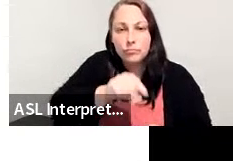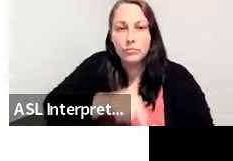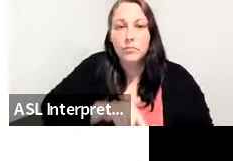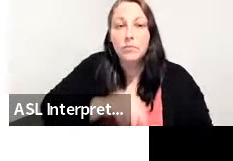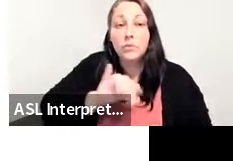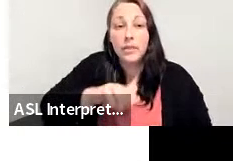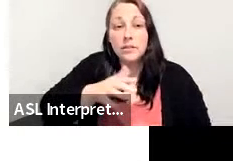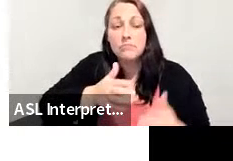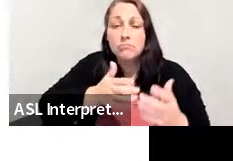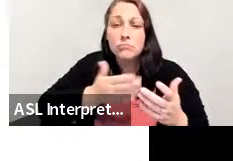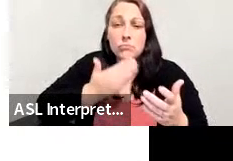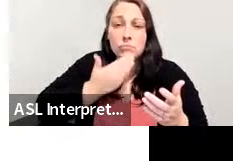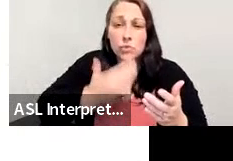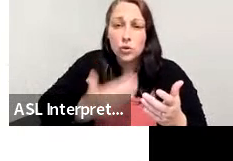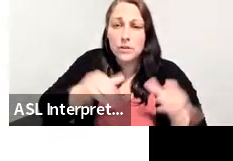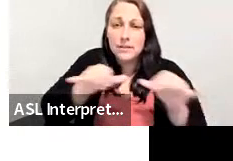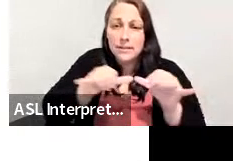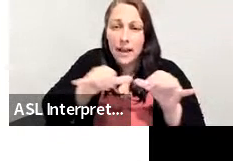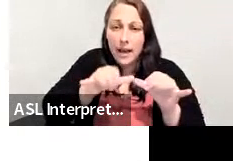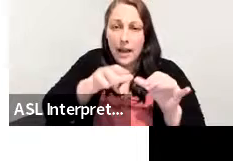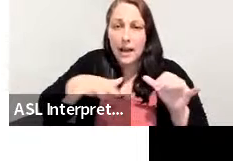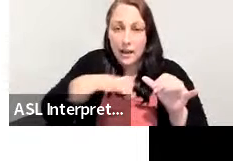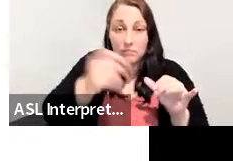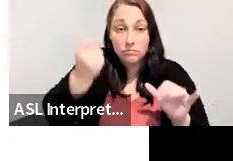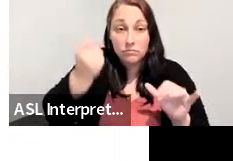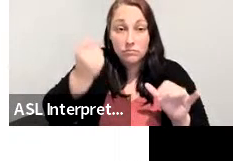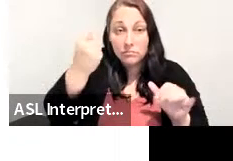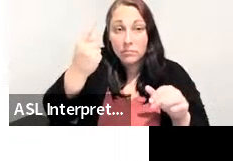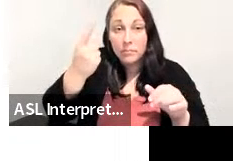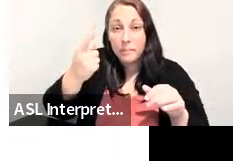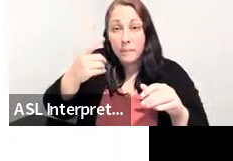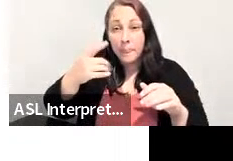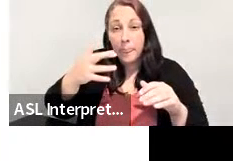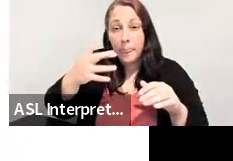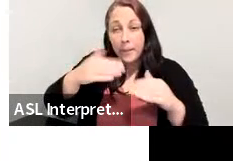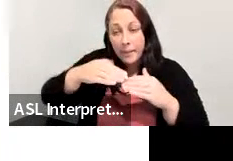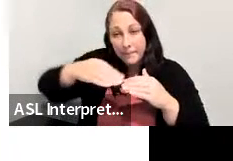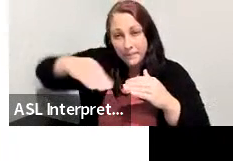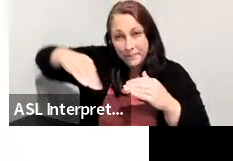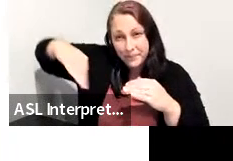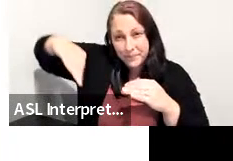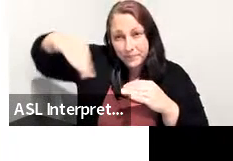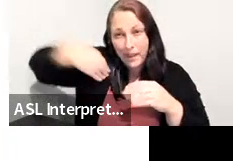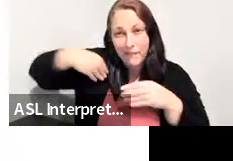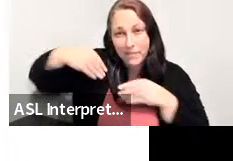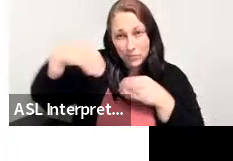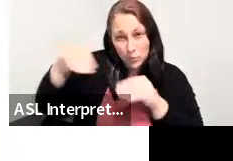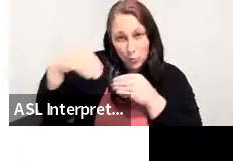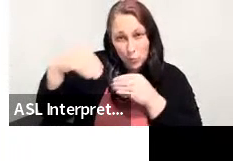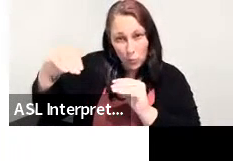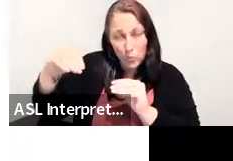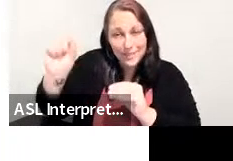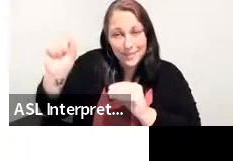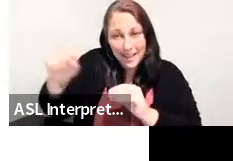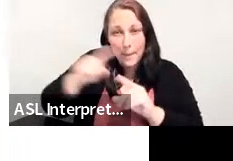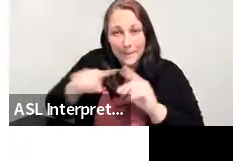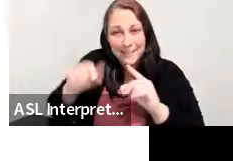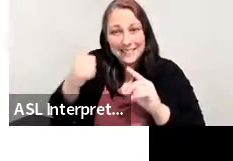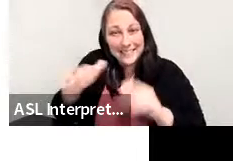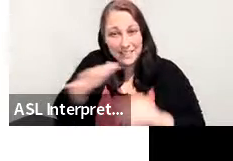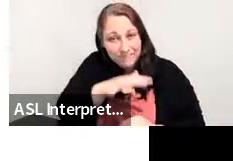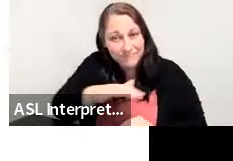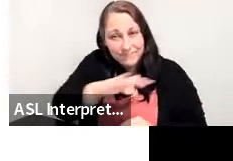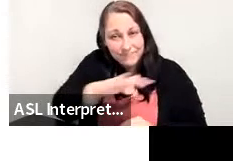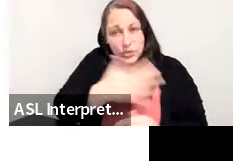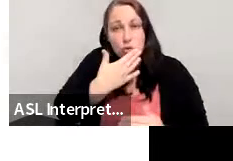space, even with the retail kind of abutting some of the edges, with which to create meaningful public space. So we're kind